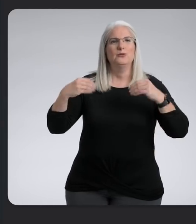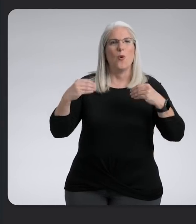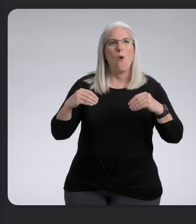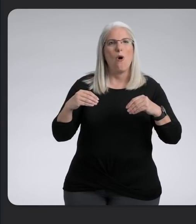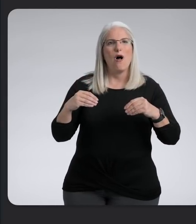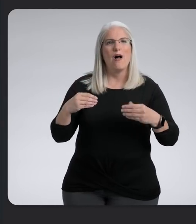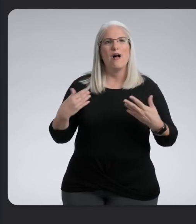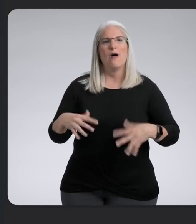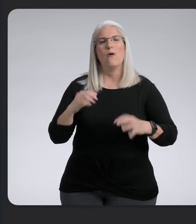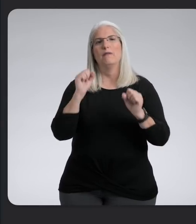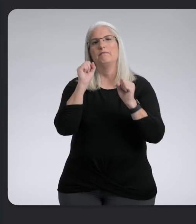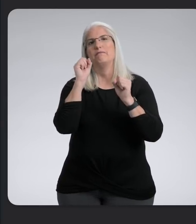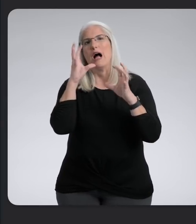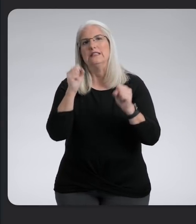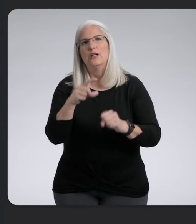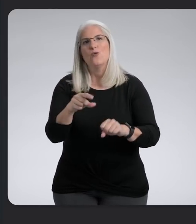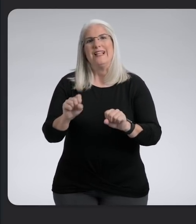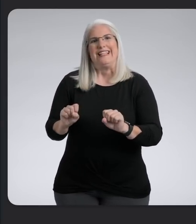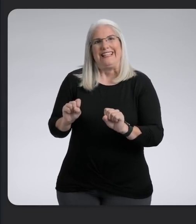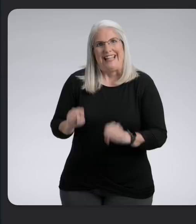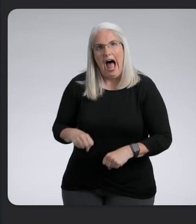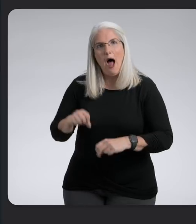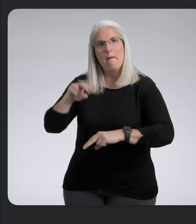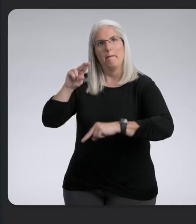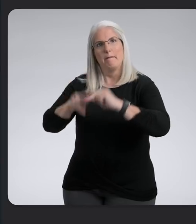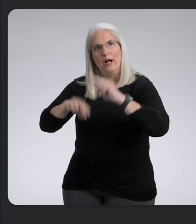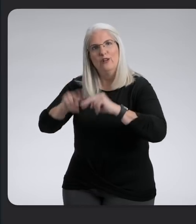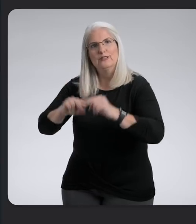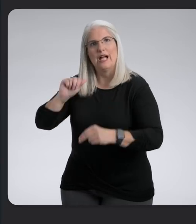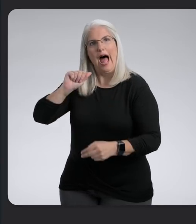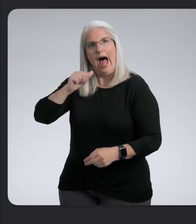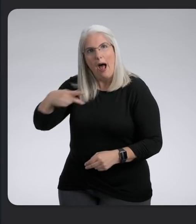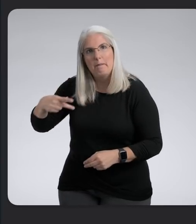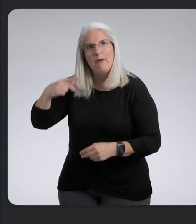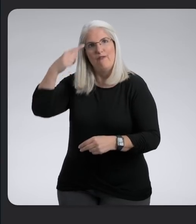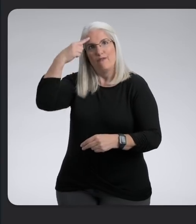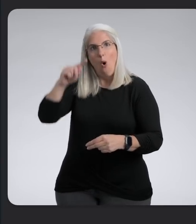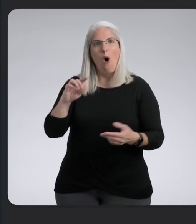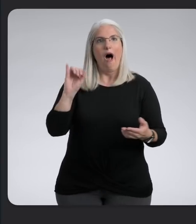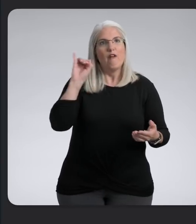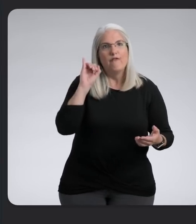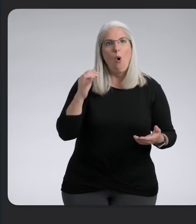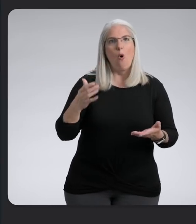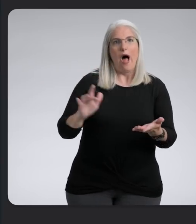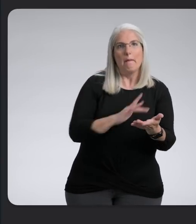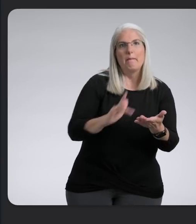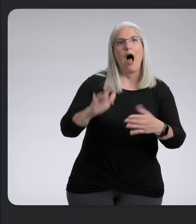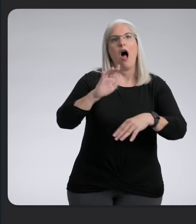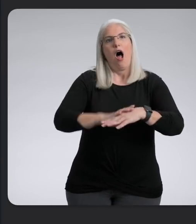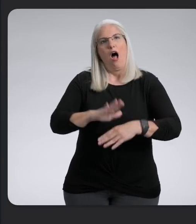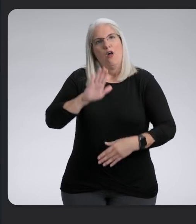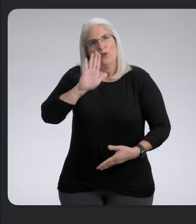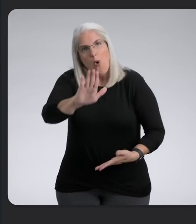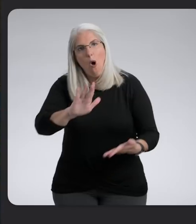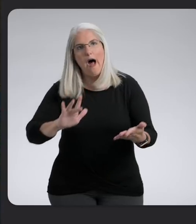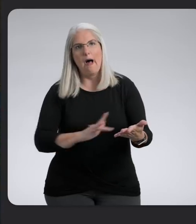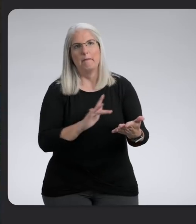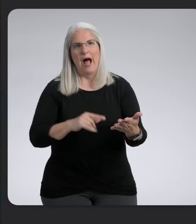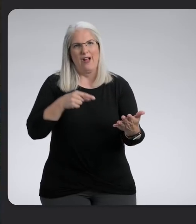build apps for iPhone and iPad on iPad. We think this will take iPad to new